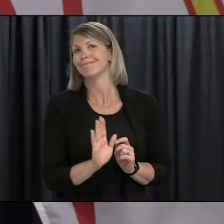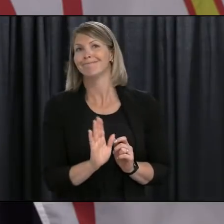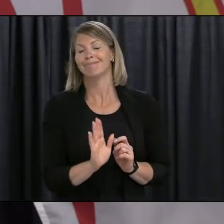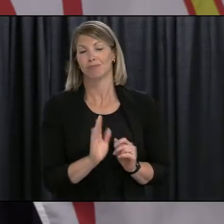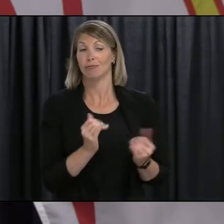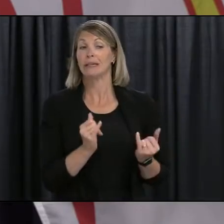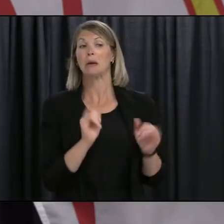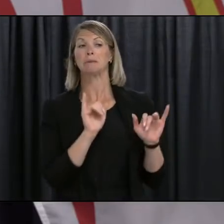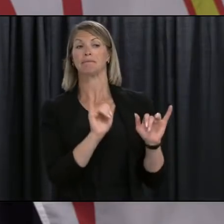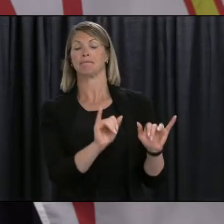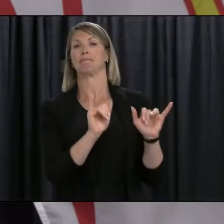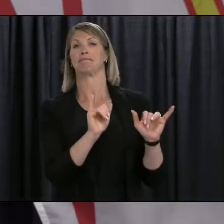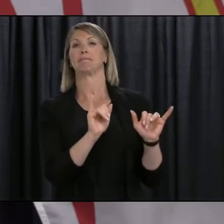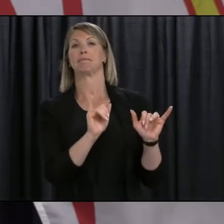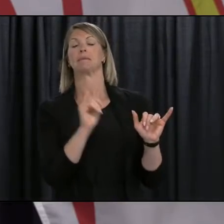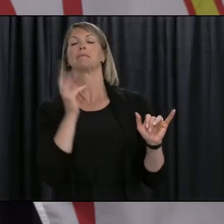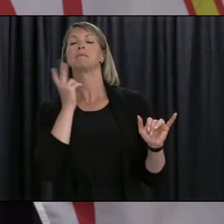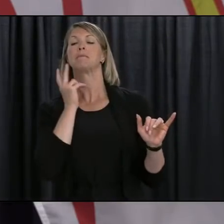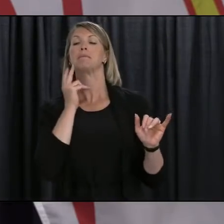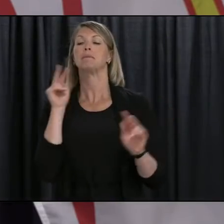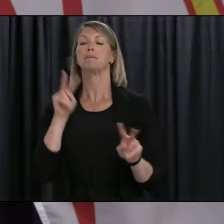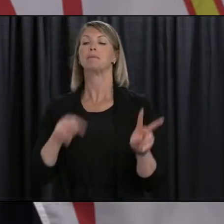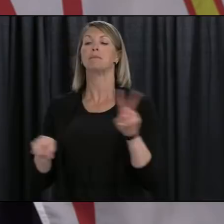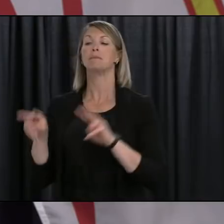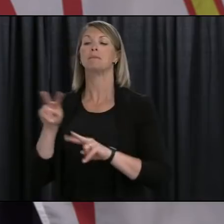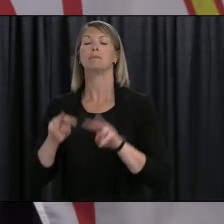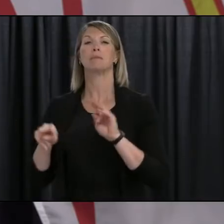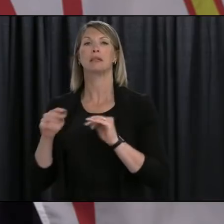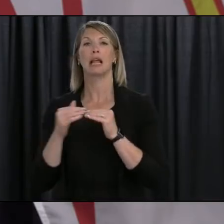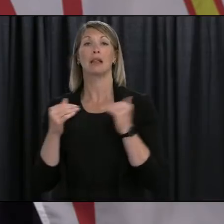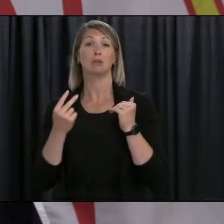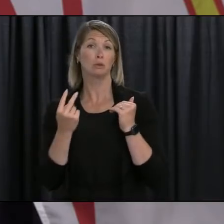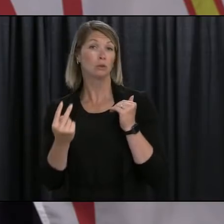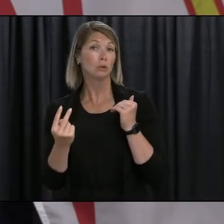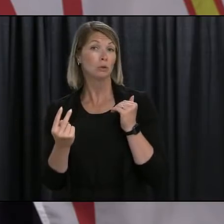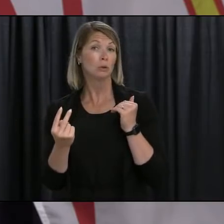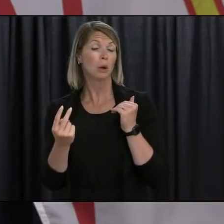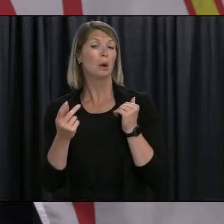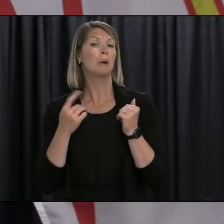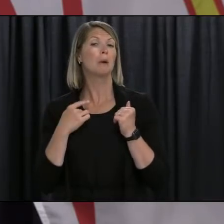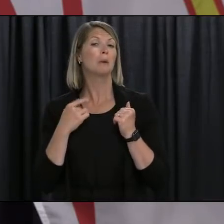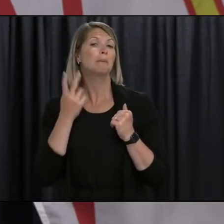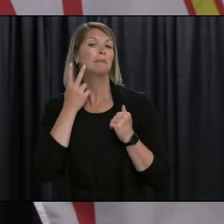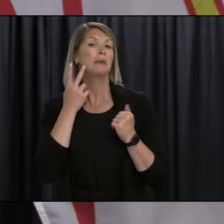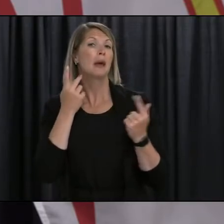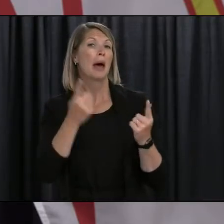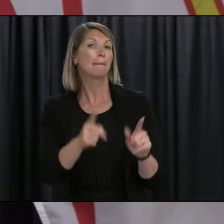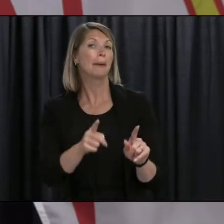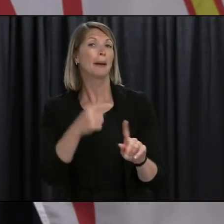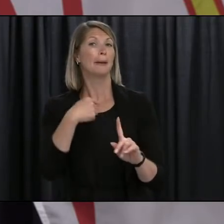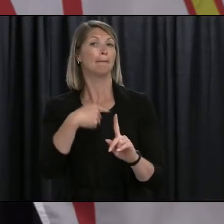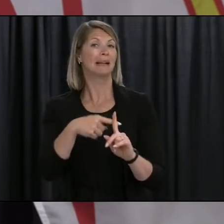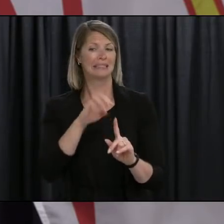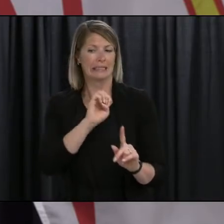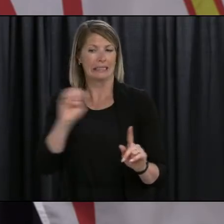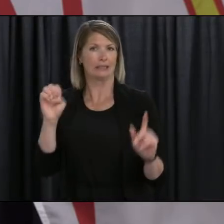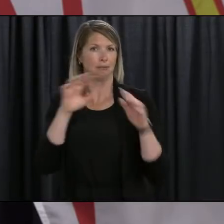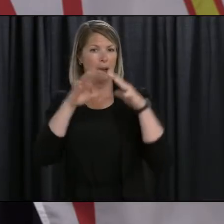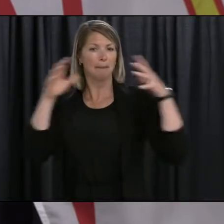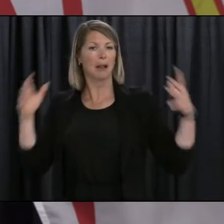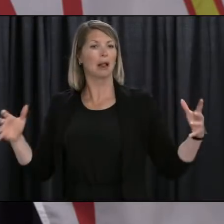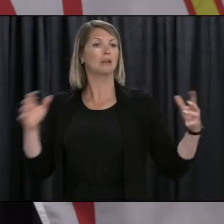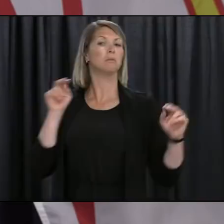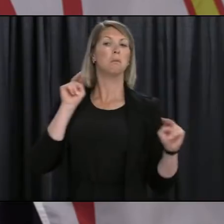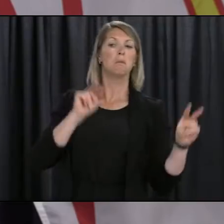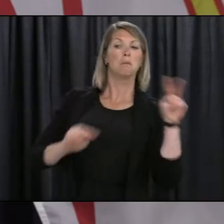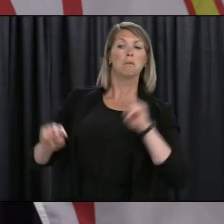with opening things up in Level 2, as well as the increased travel in Atlantic provinces, to see how we can move